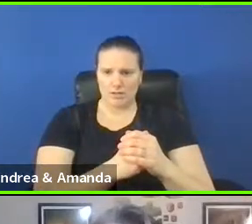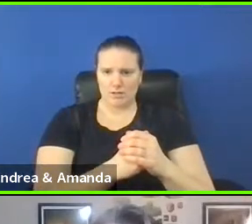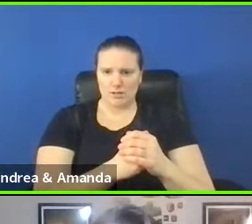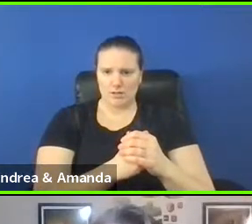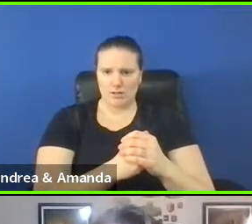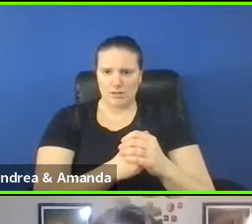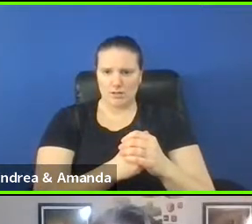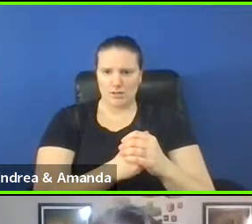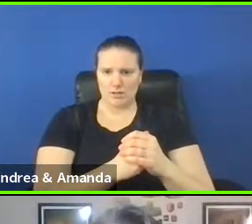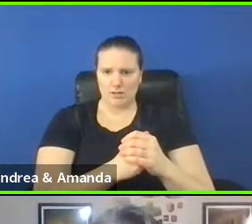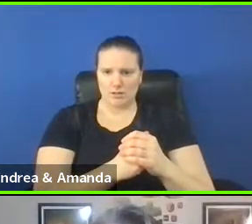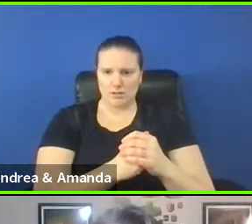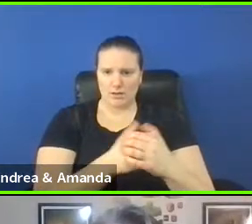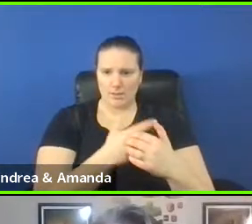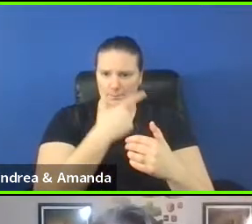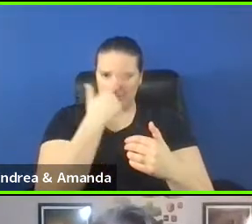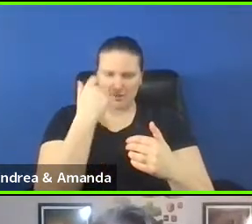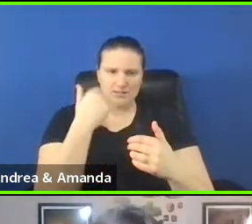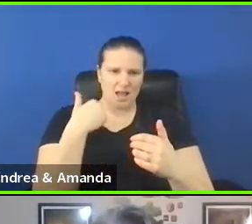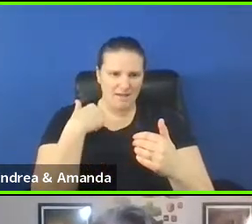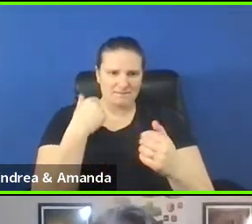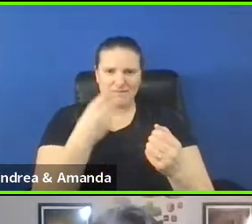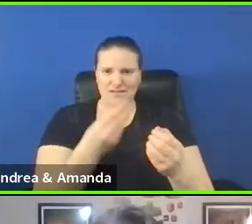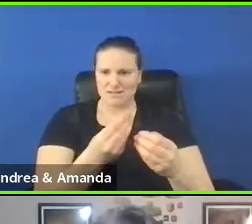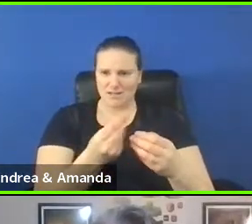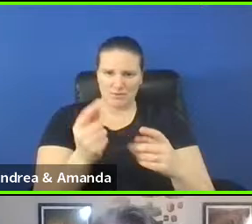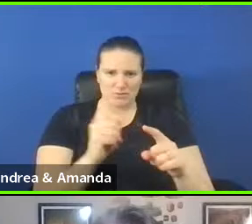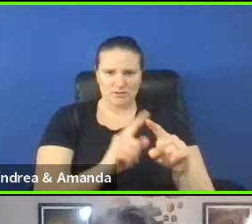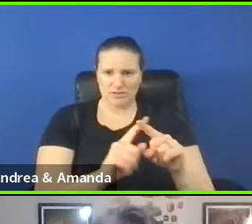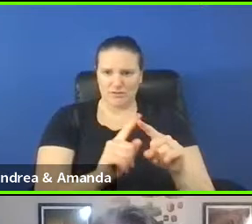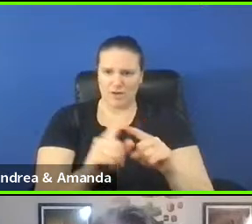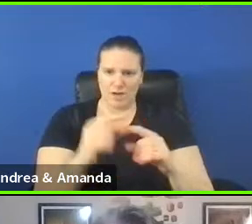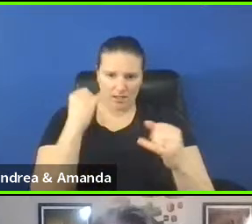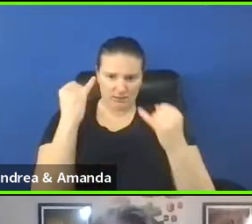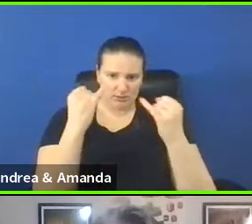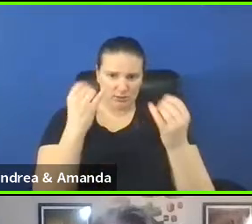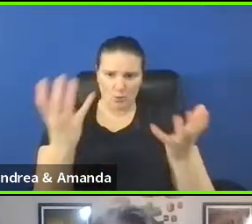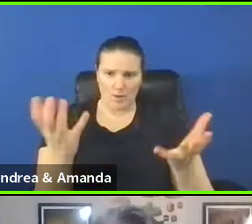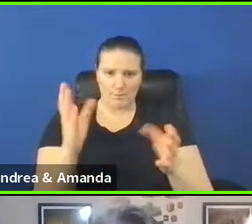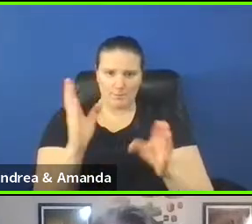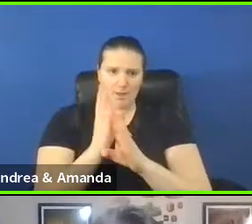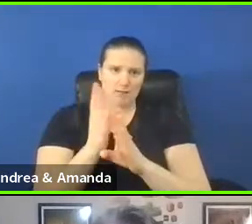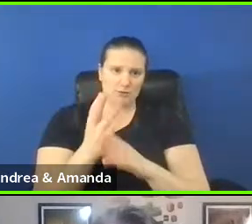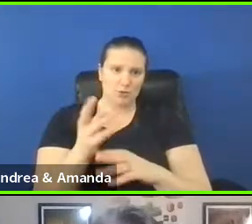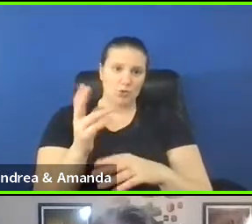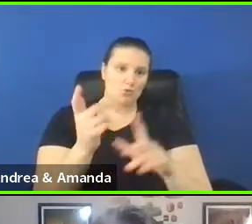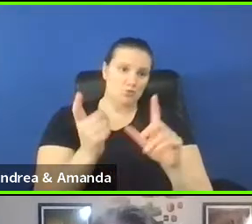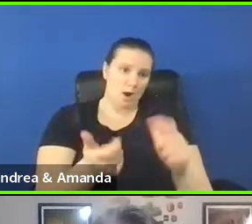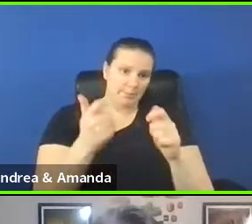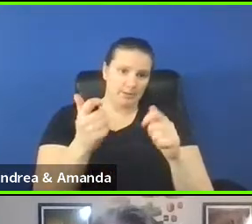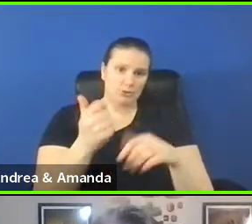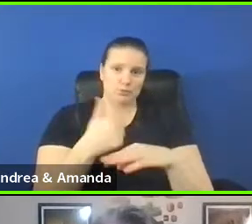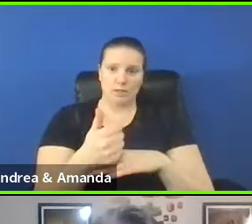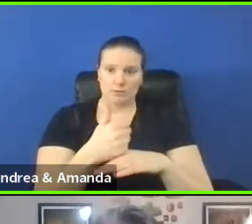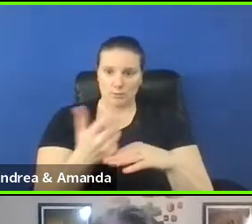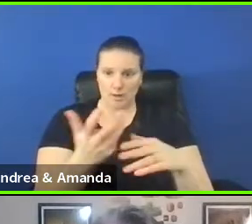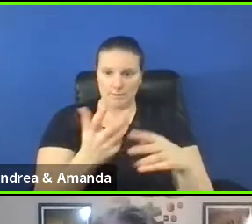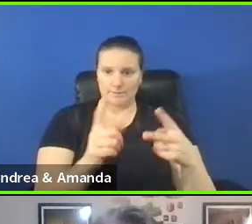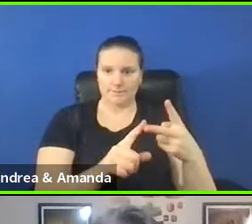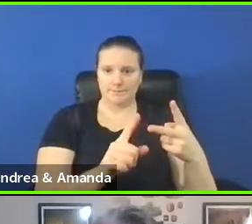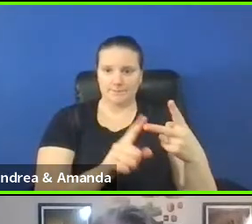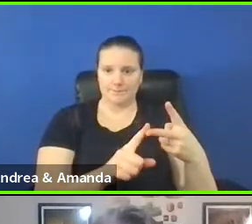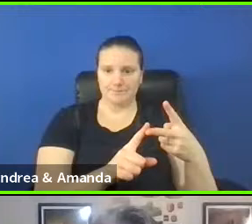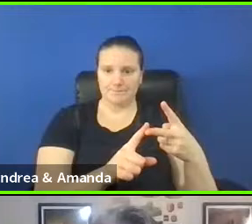Because I think that there are several different ideas of what bus rapid transit is. And then